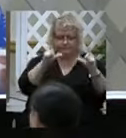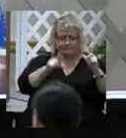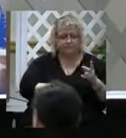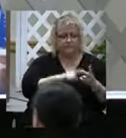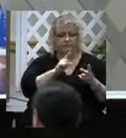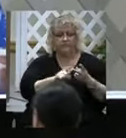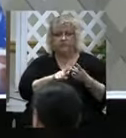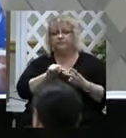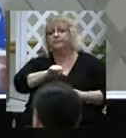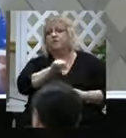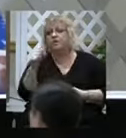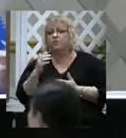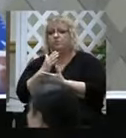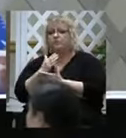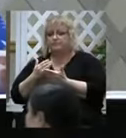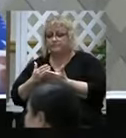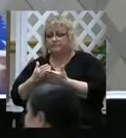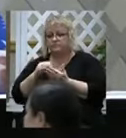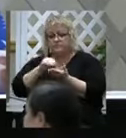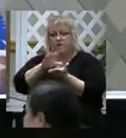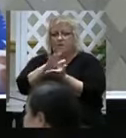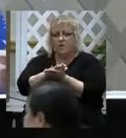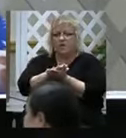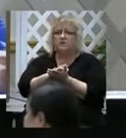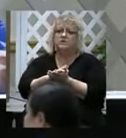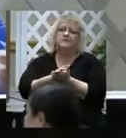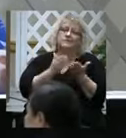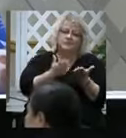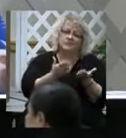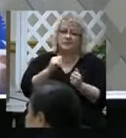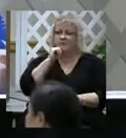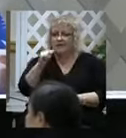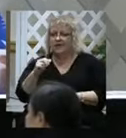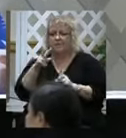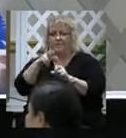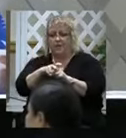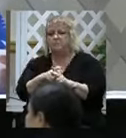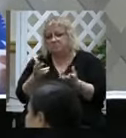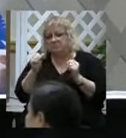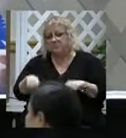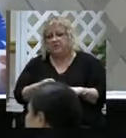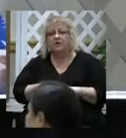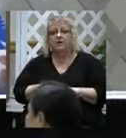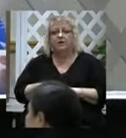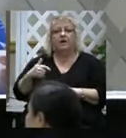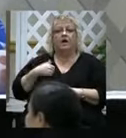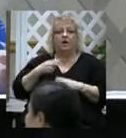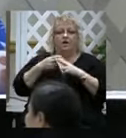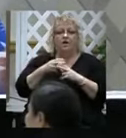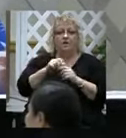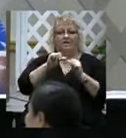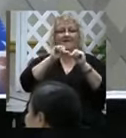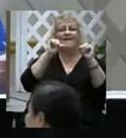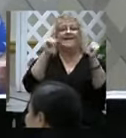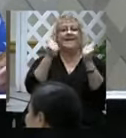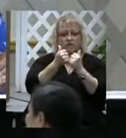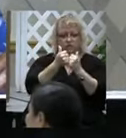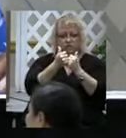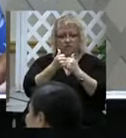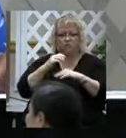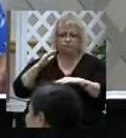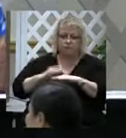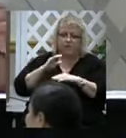documents. The other part of documents that may or may not apply to you, but it probably does, is what I've defined as agency-prompted documents.